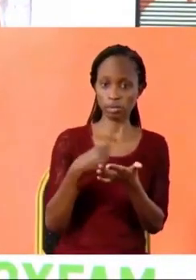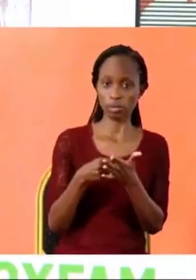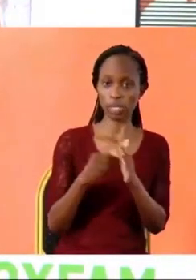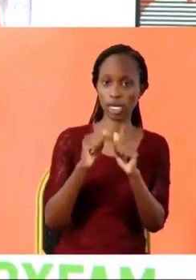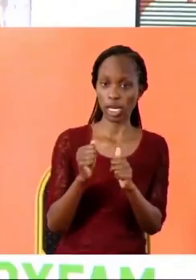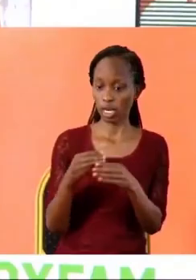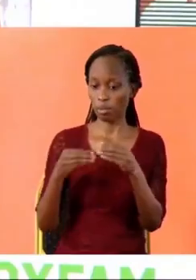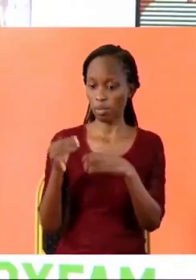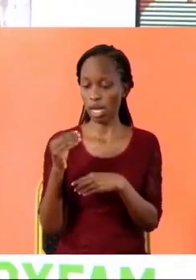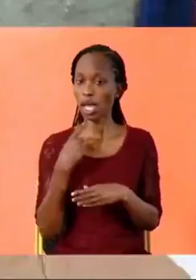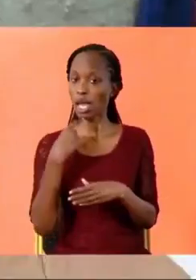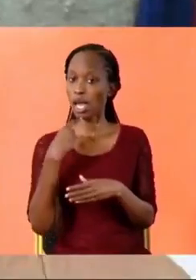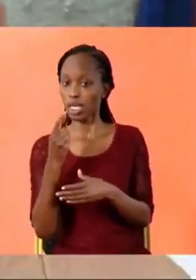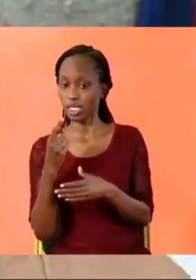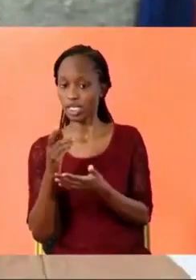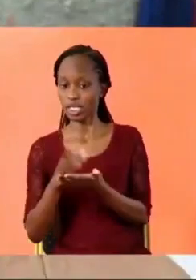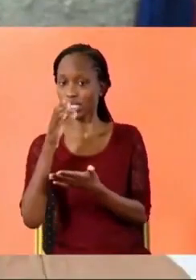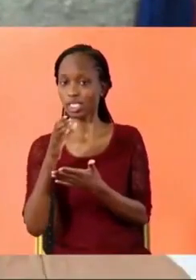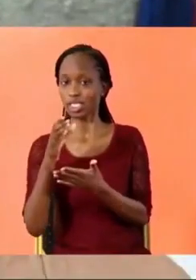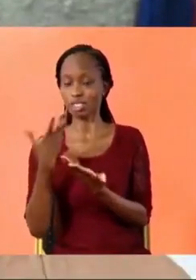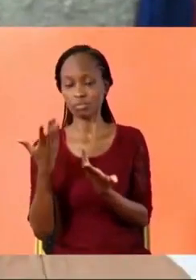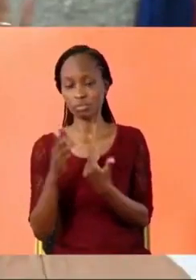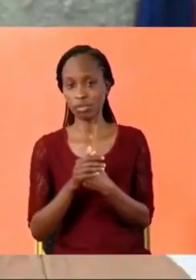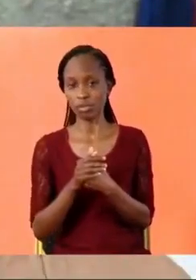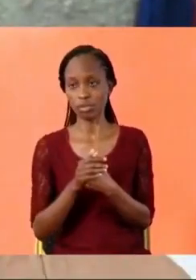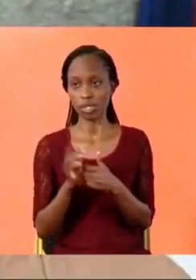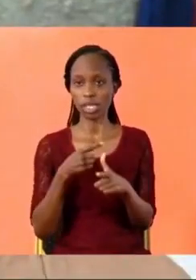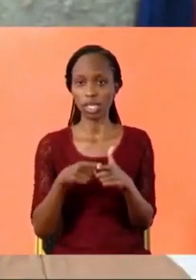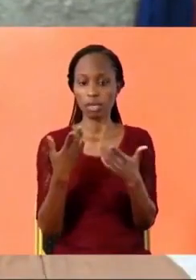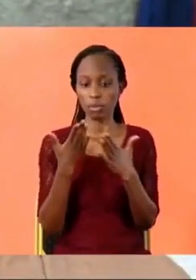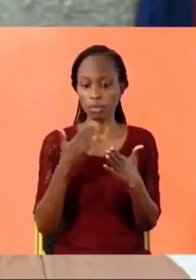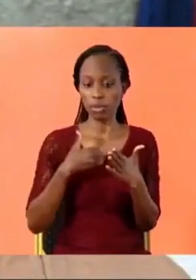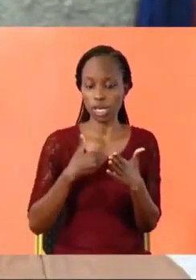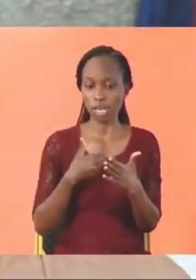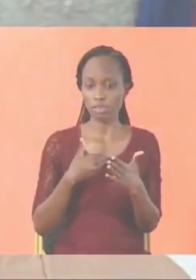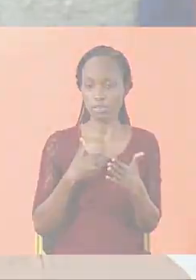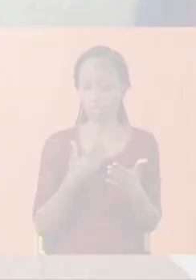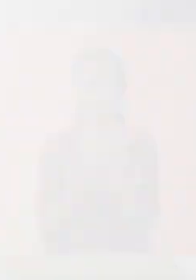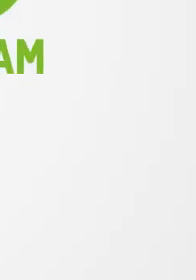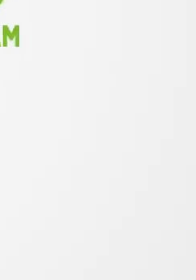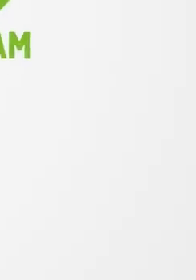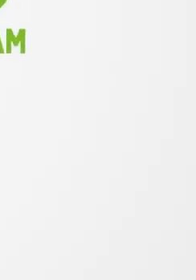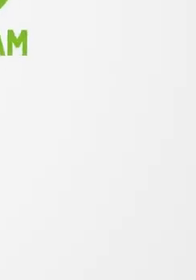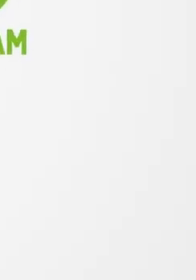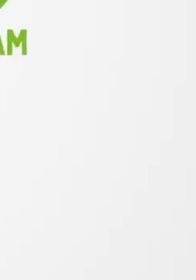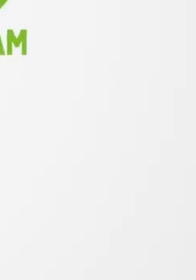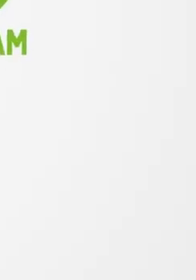100 tins of charcoal, and then you have someone with a photo of a kid selling charcoal. It has really worked well for us.